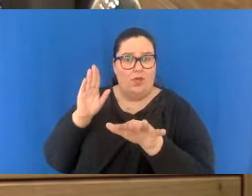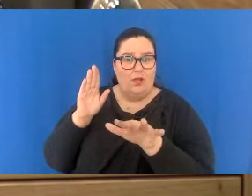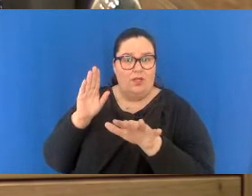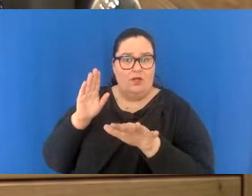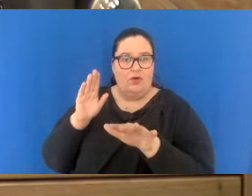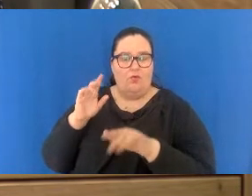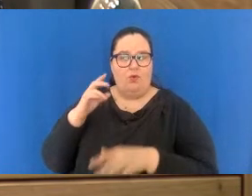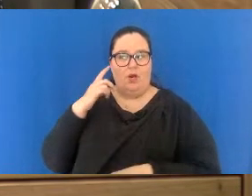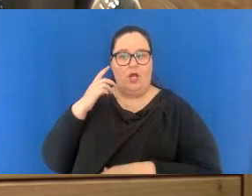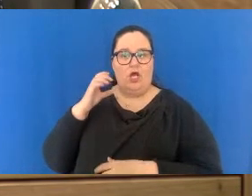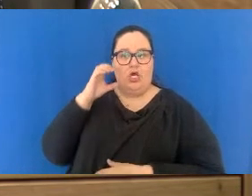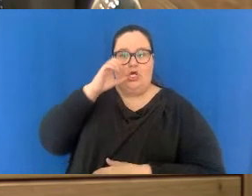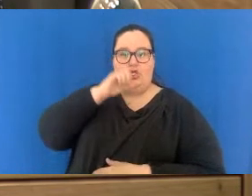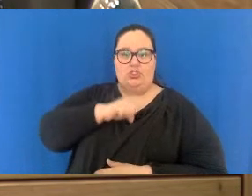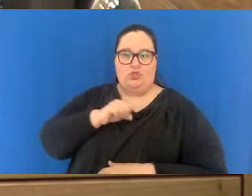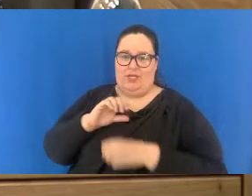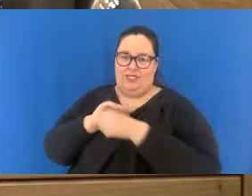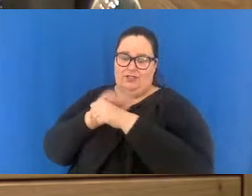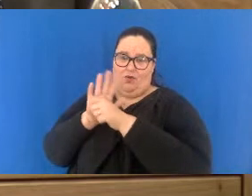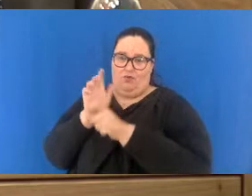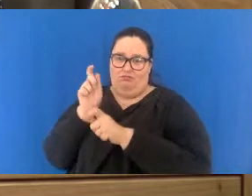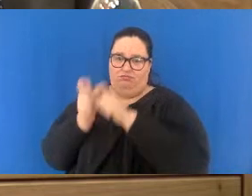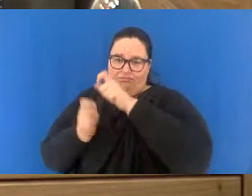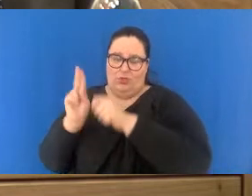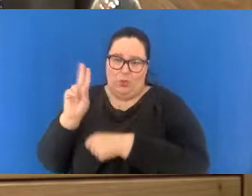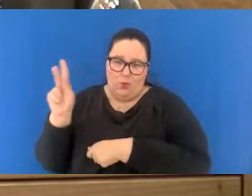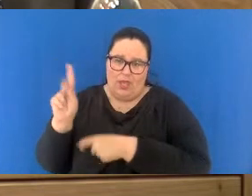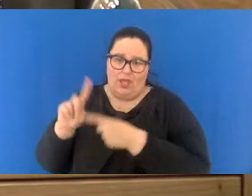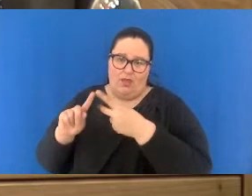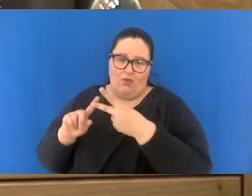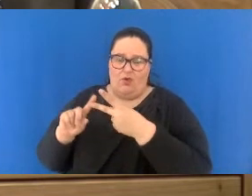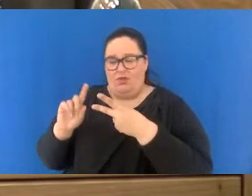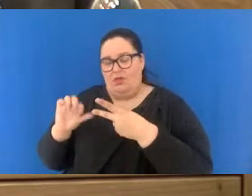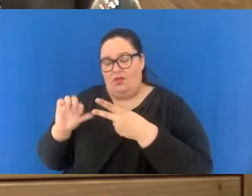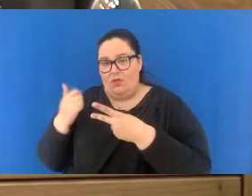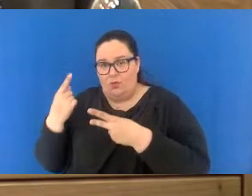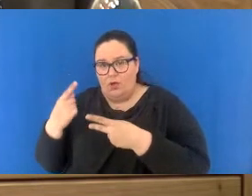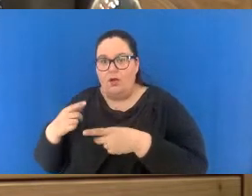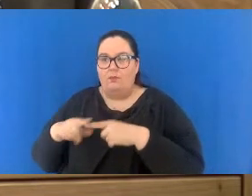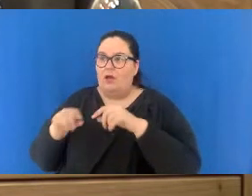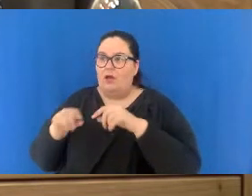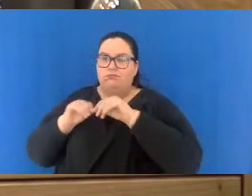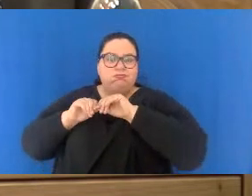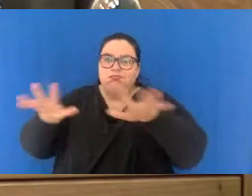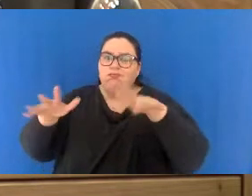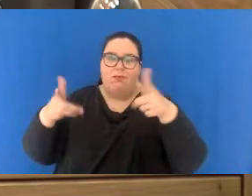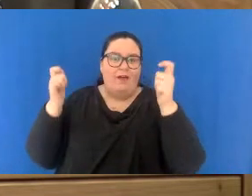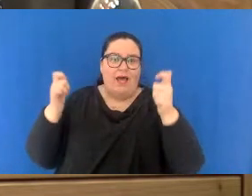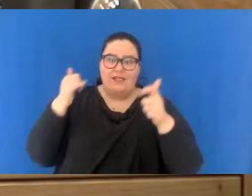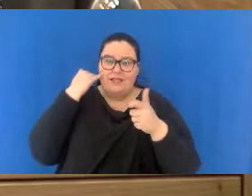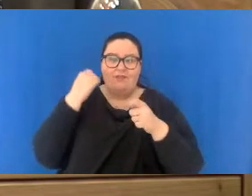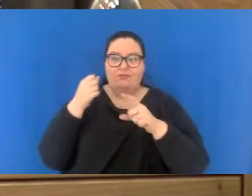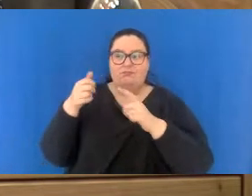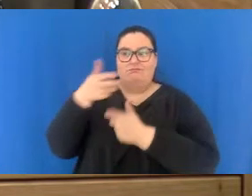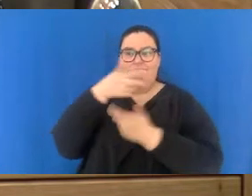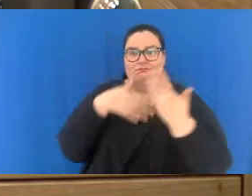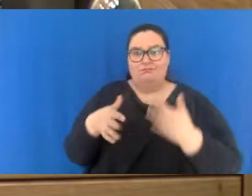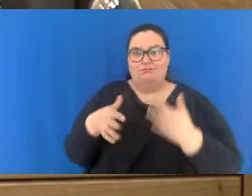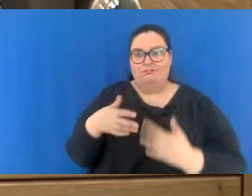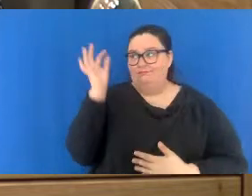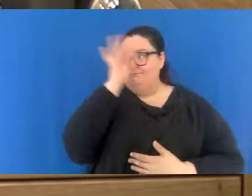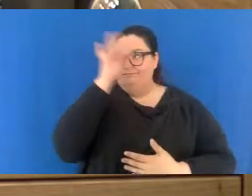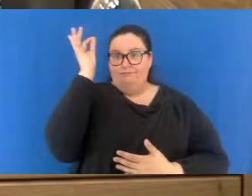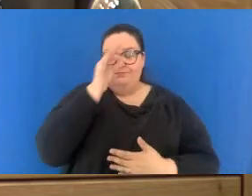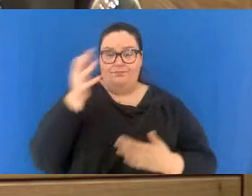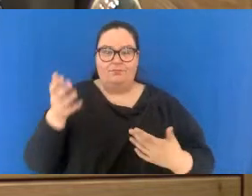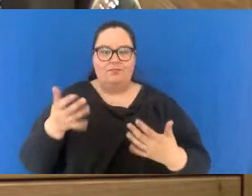variants. And unfortunately, they spread so fast. We just want to ensure that we're able to keep distancing